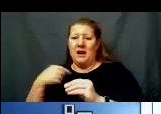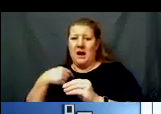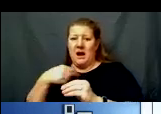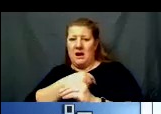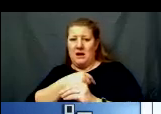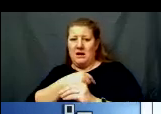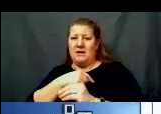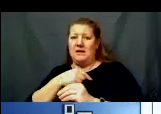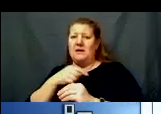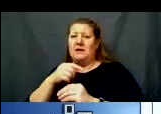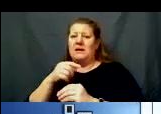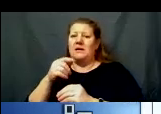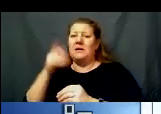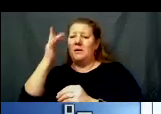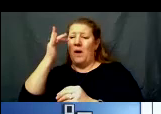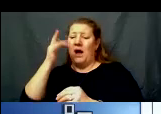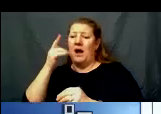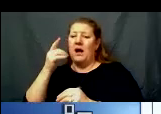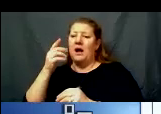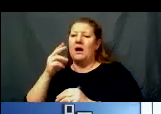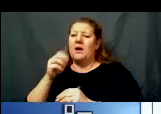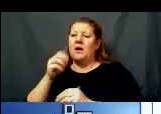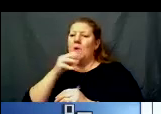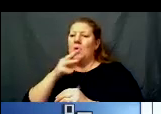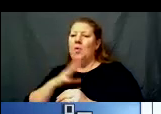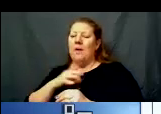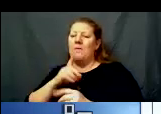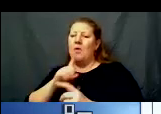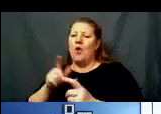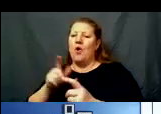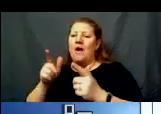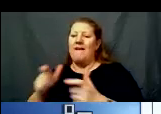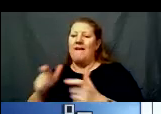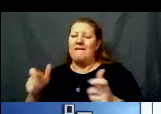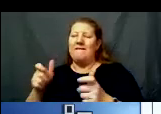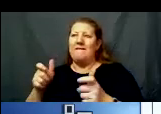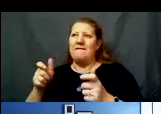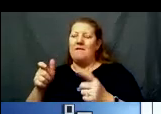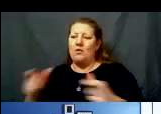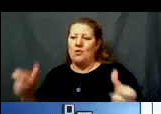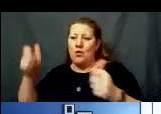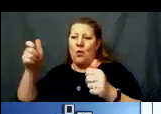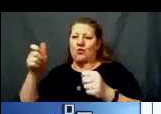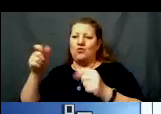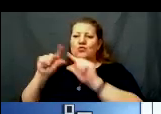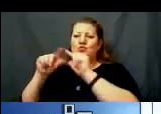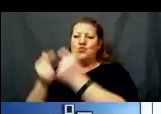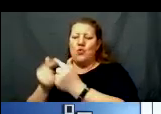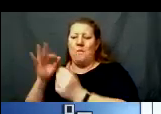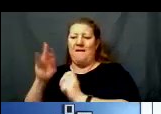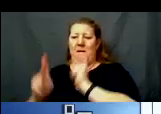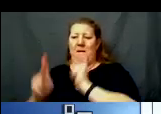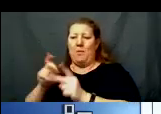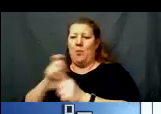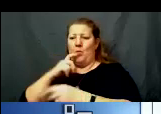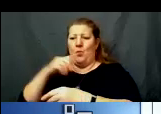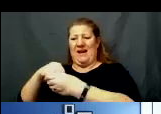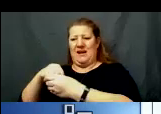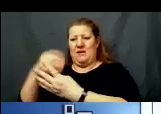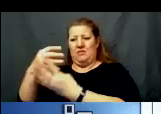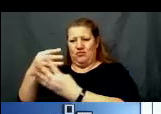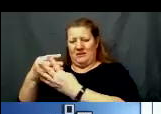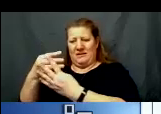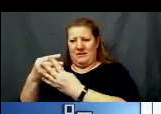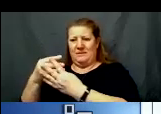to the fact that women constitute the fastest growing population of folks in prisons. Okay, so we've talked